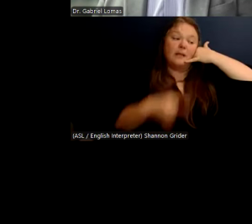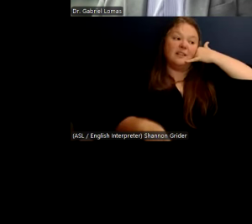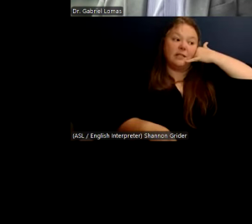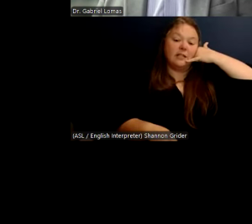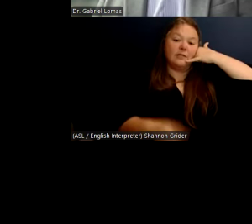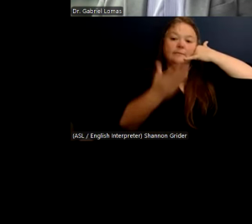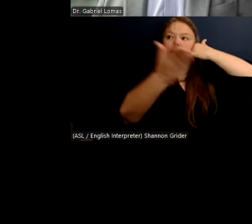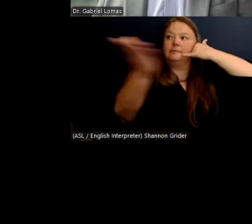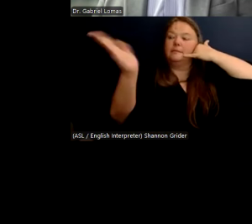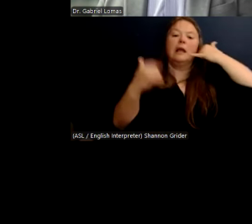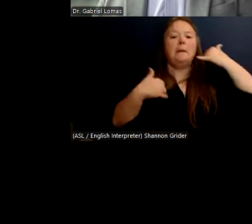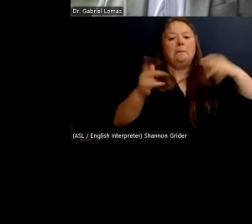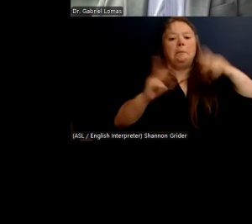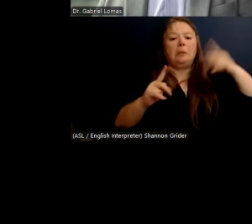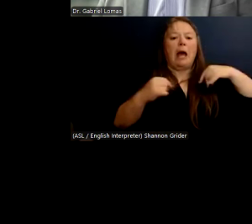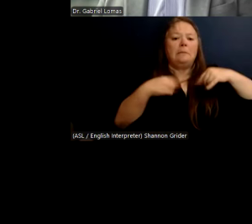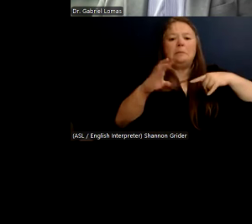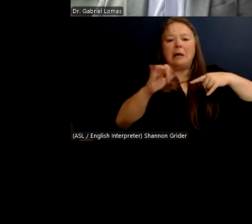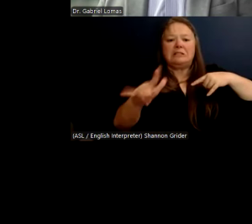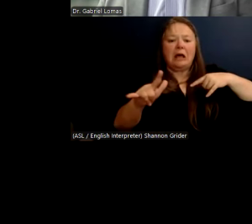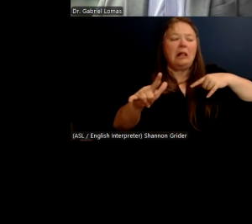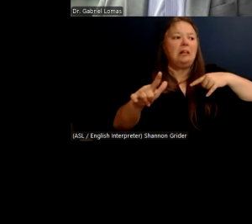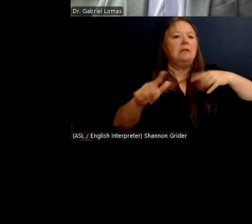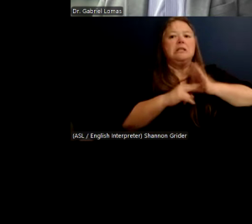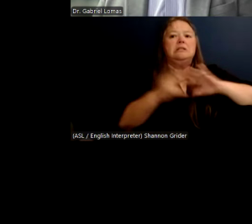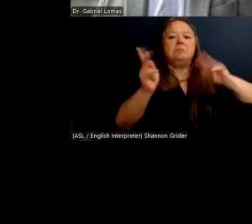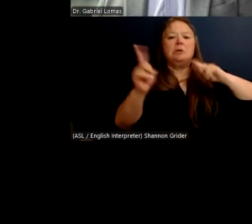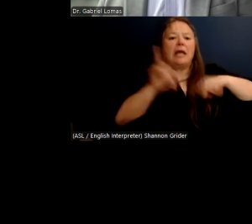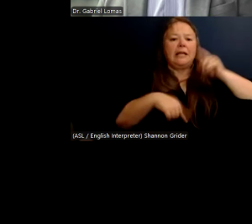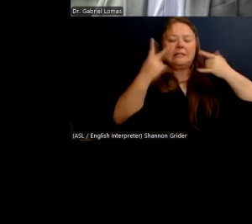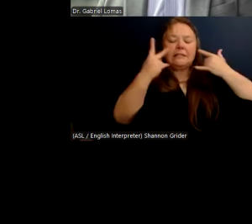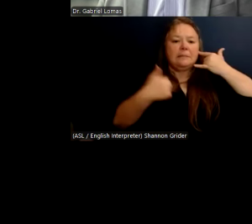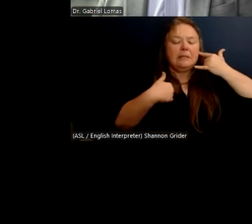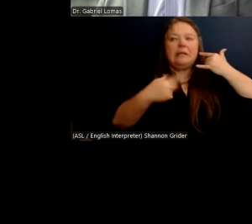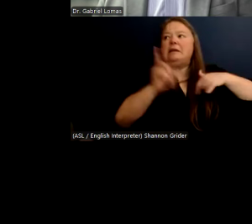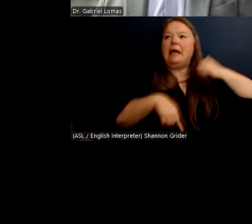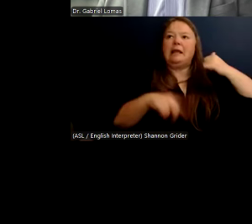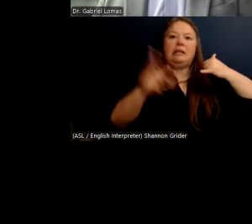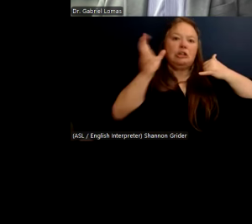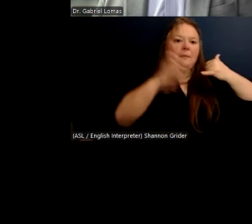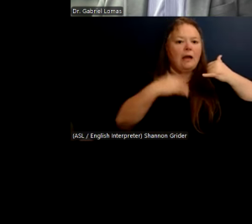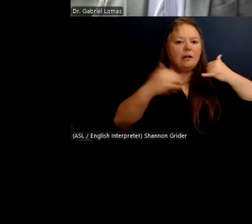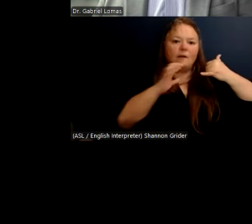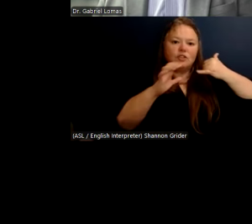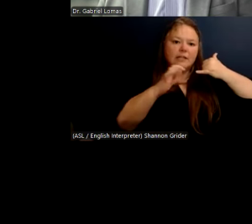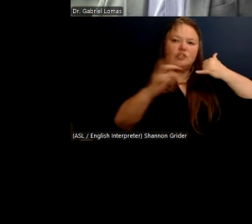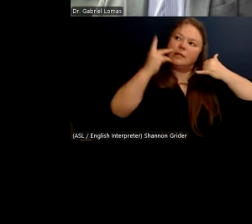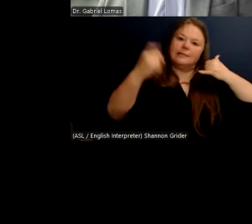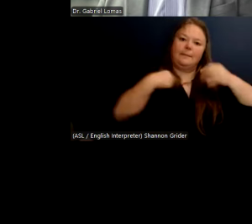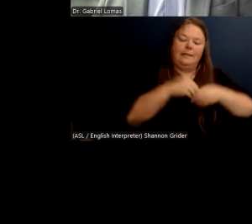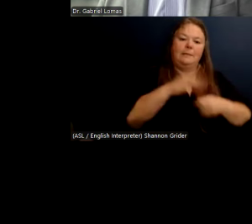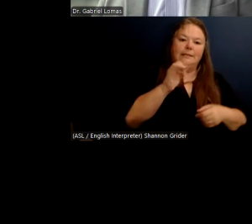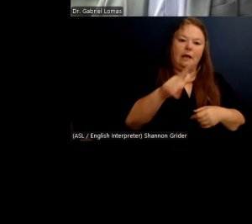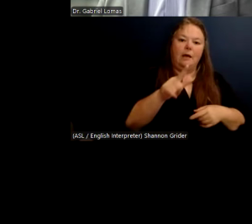have confidentiality. No one can see the inmate, no one can see that conversation. For a deaf person, there's a